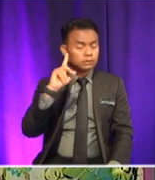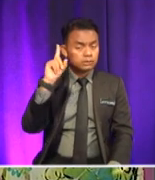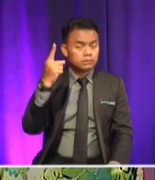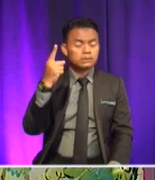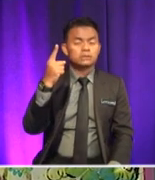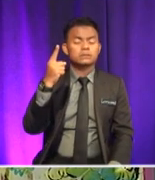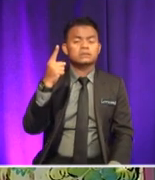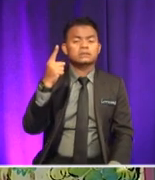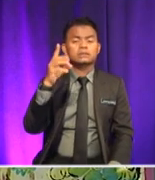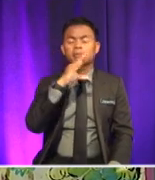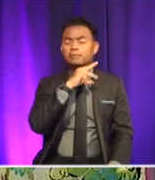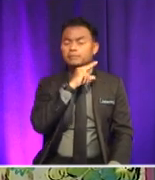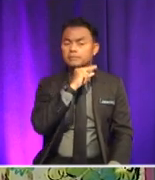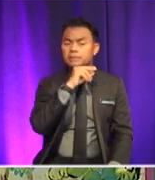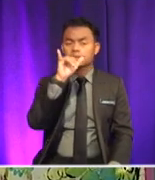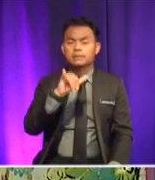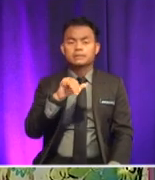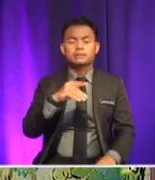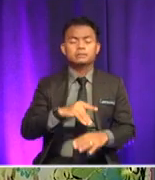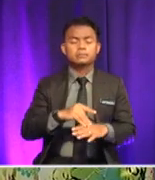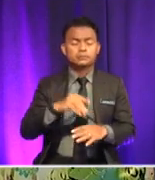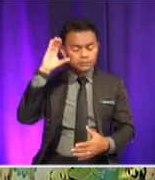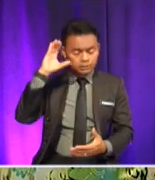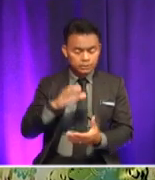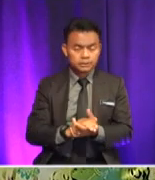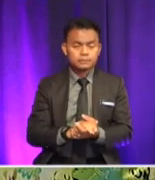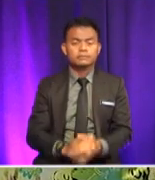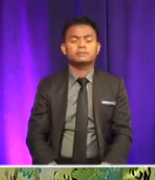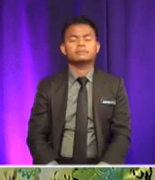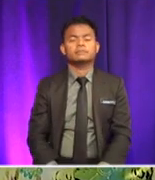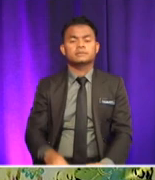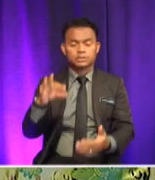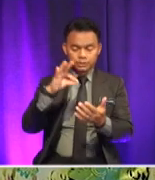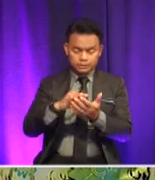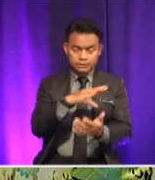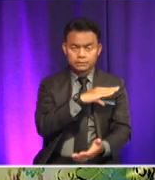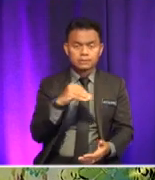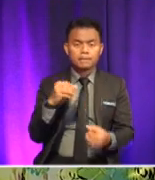And if you are different, then automatically you are the enemy.